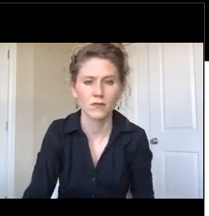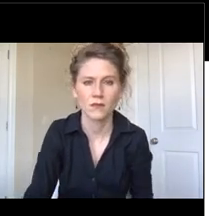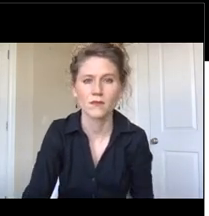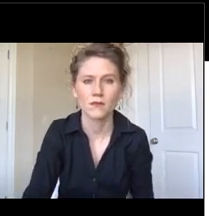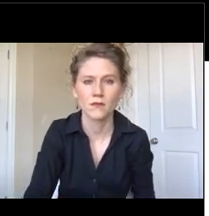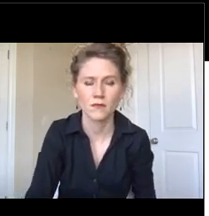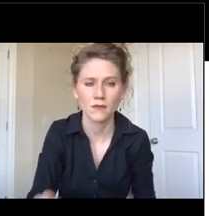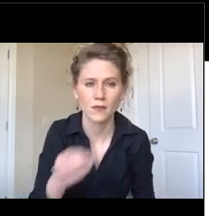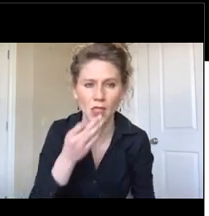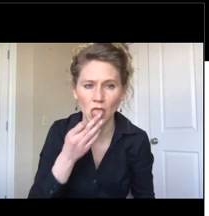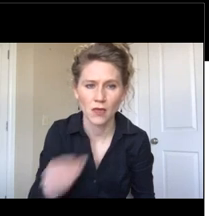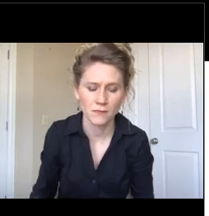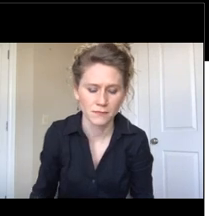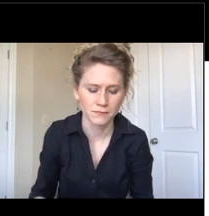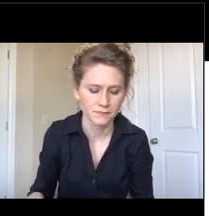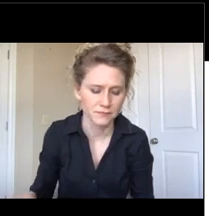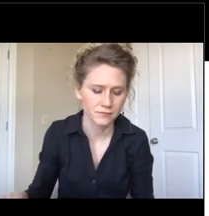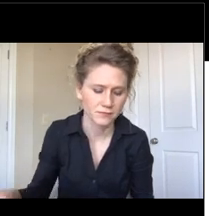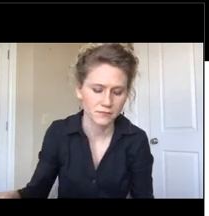road.